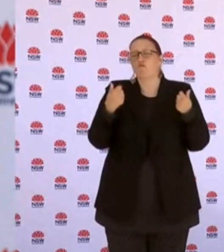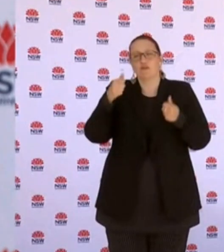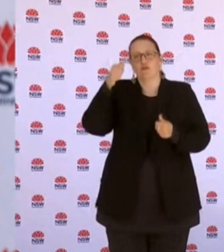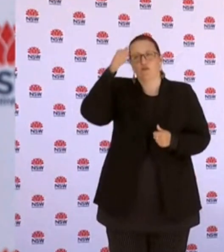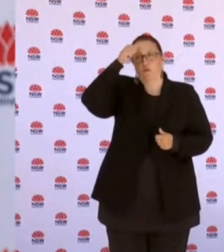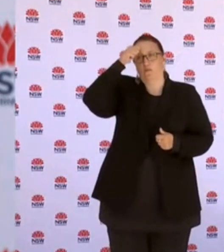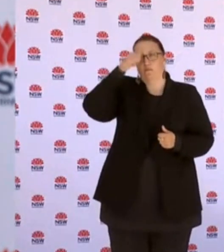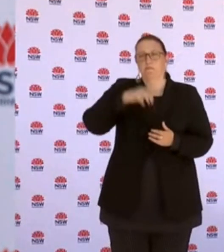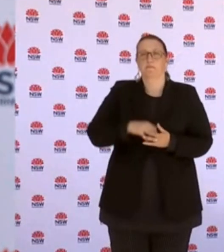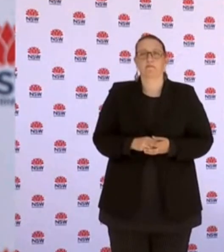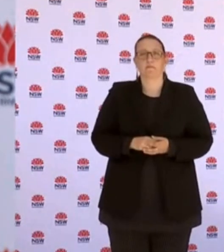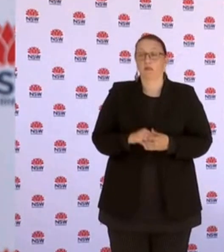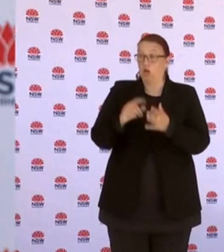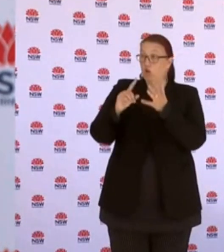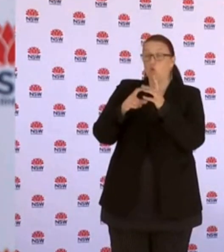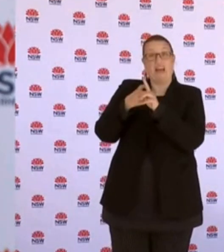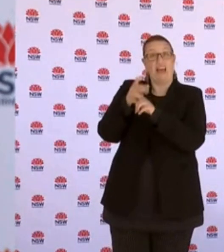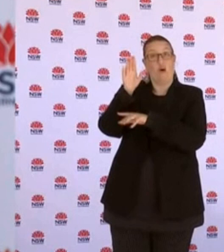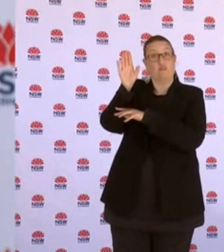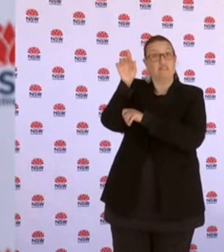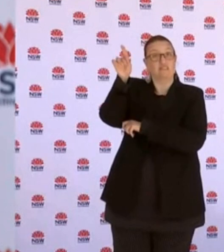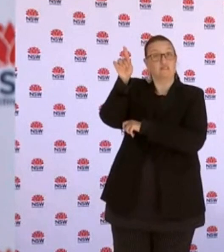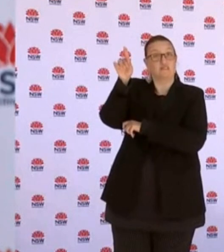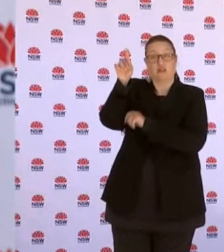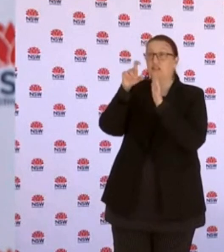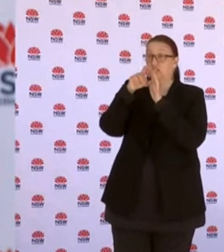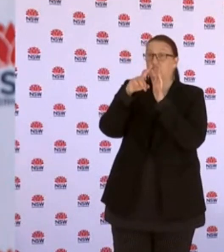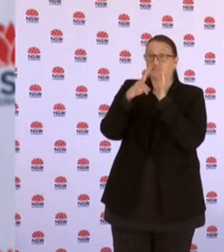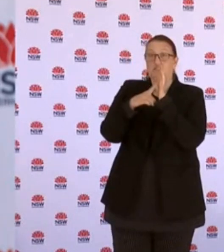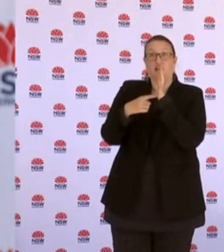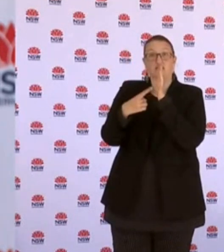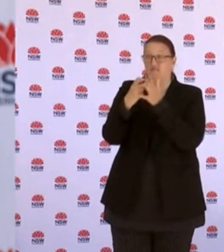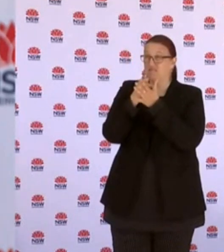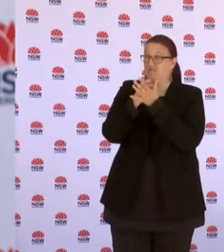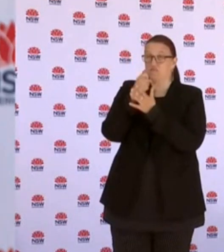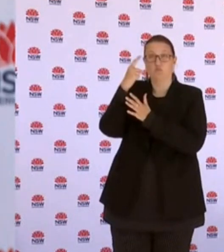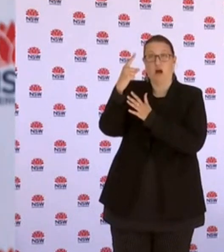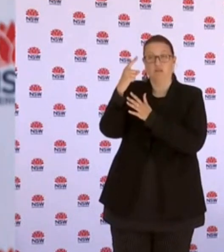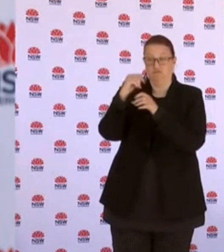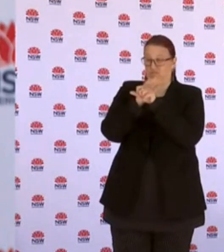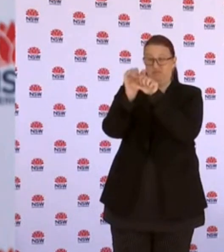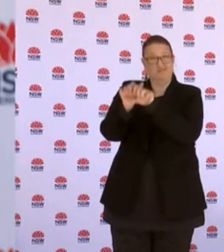UK. We have data on thousands and thousands of people,